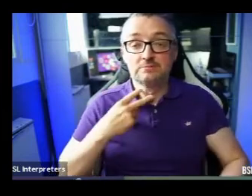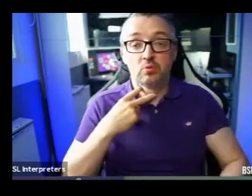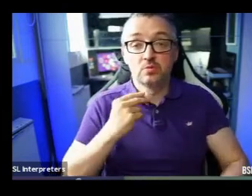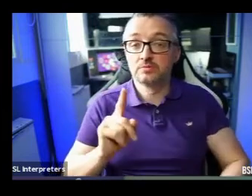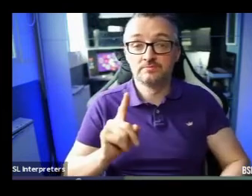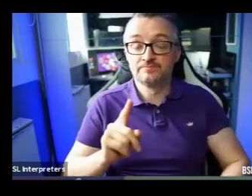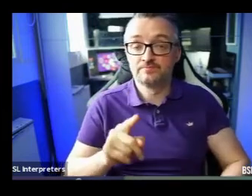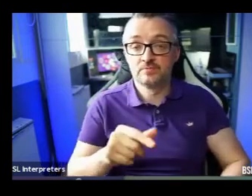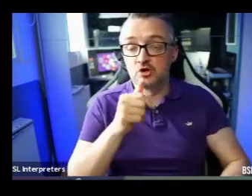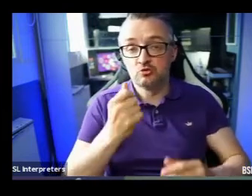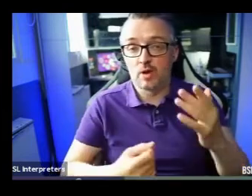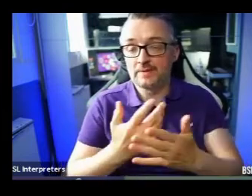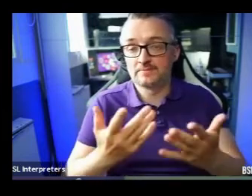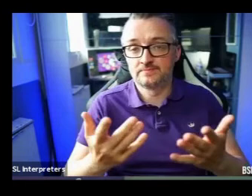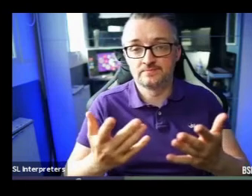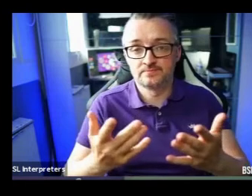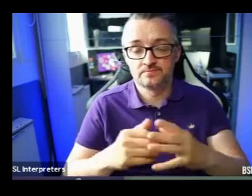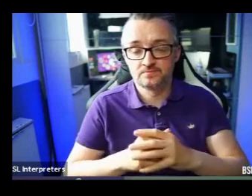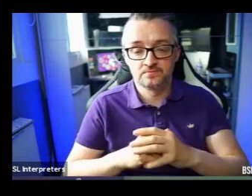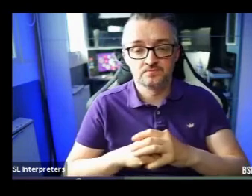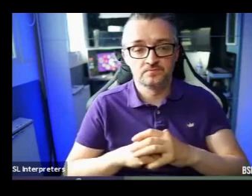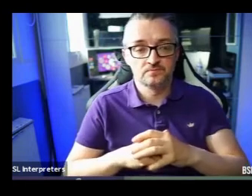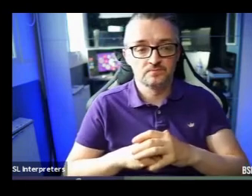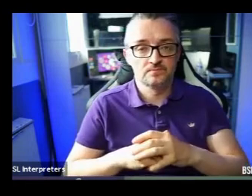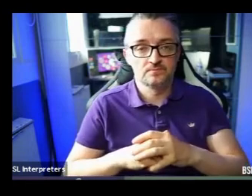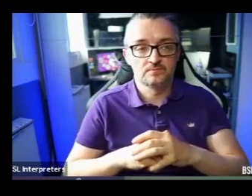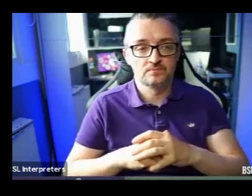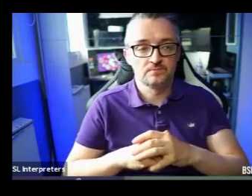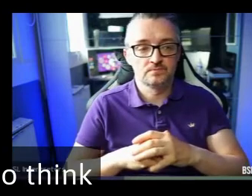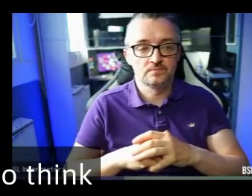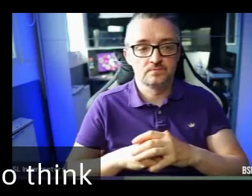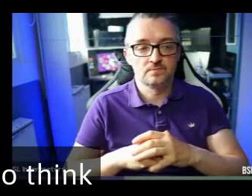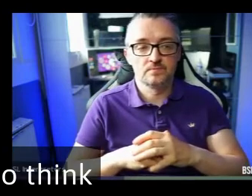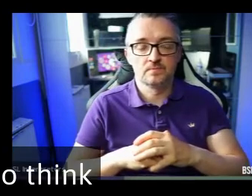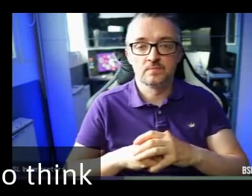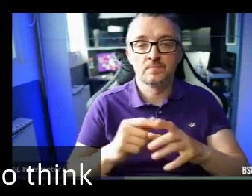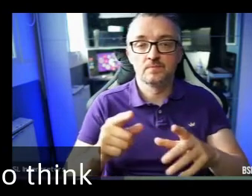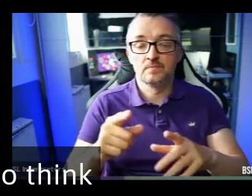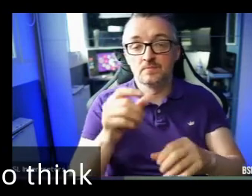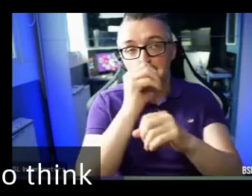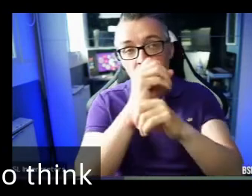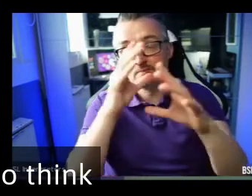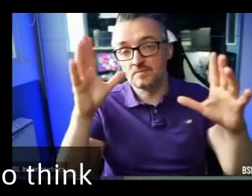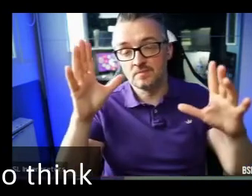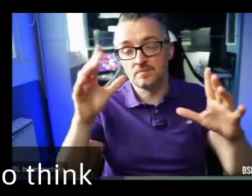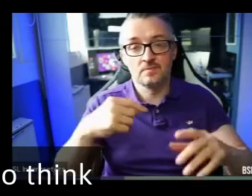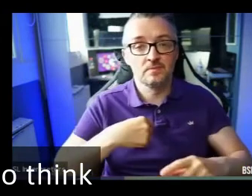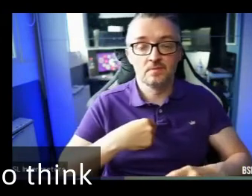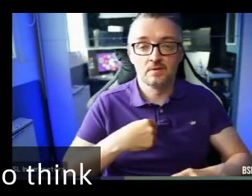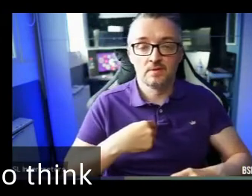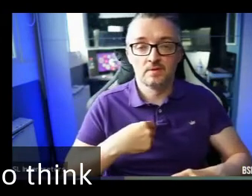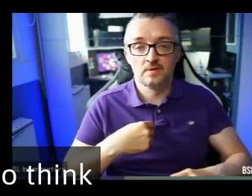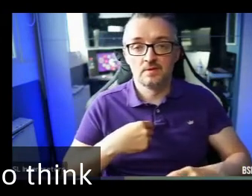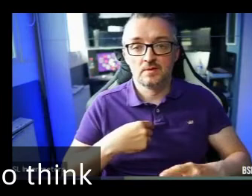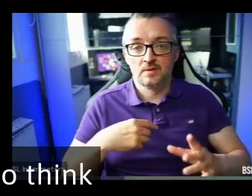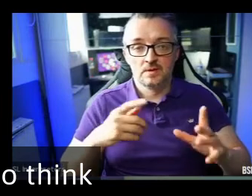deeply disappointed to say that is just not the case, colleagues. And I think it's quite unimaginable to think that's where